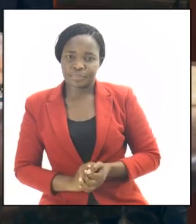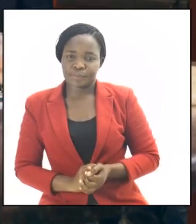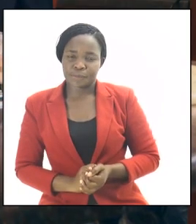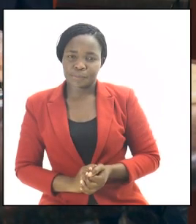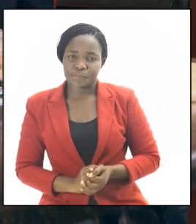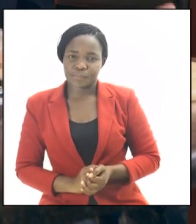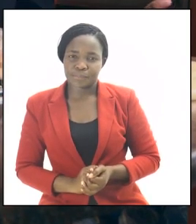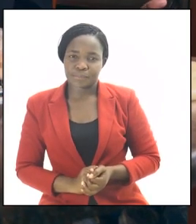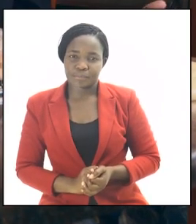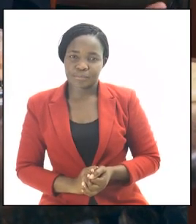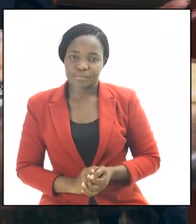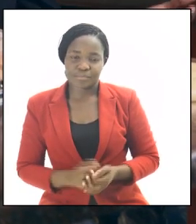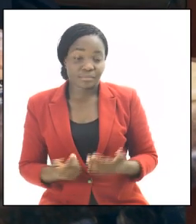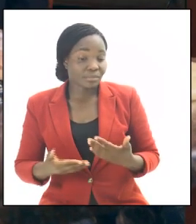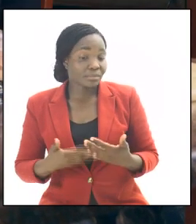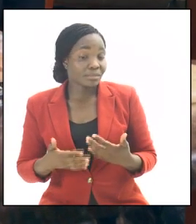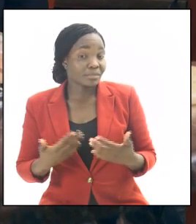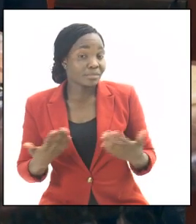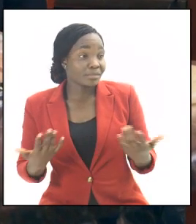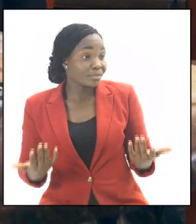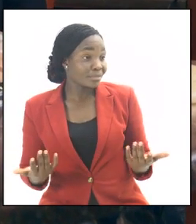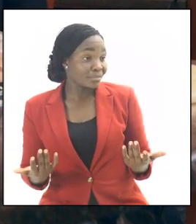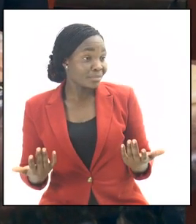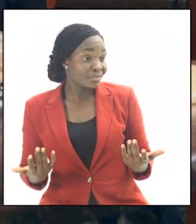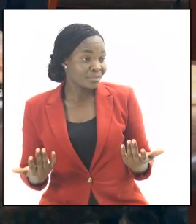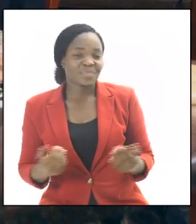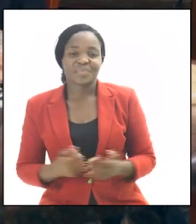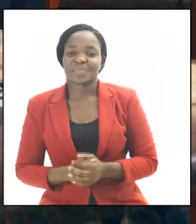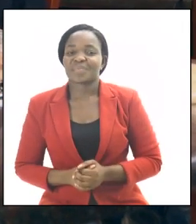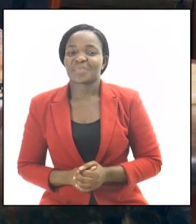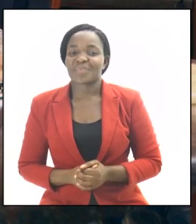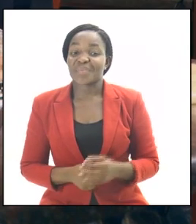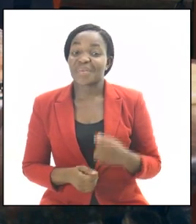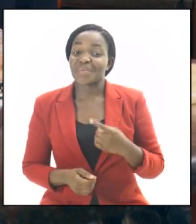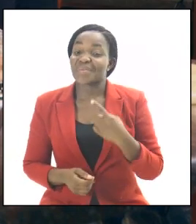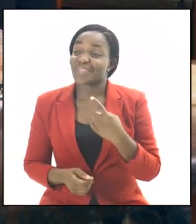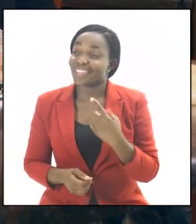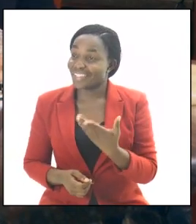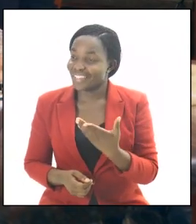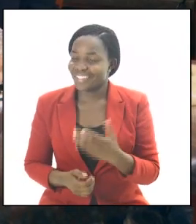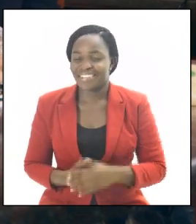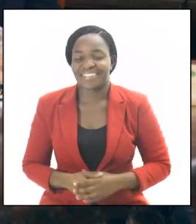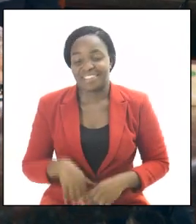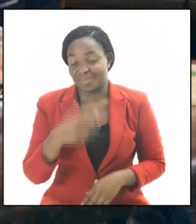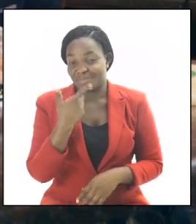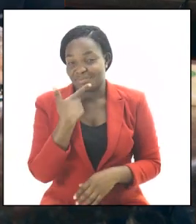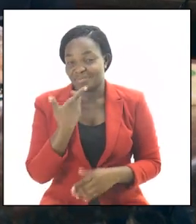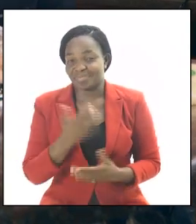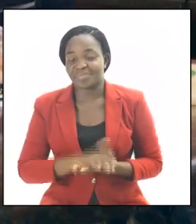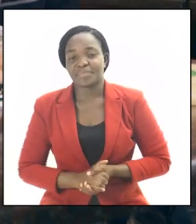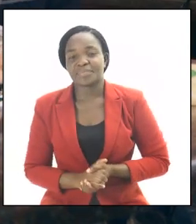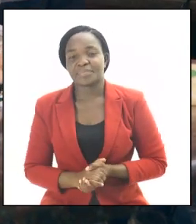Easy as, well, pi. That's where the saying comes from.